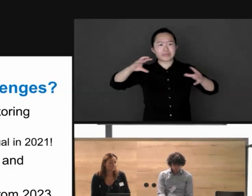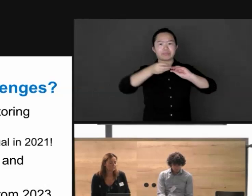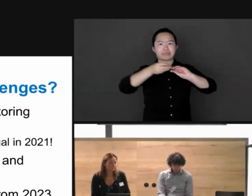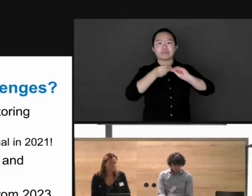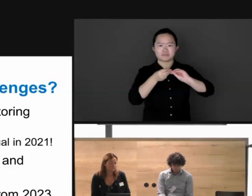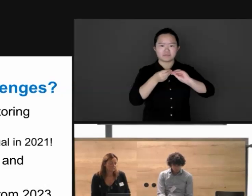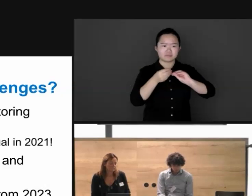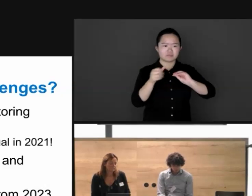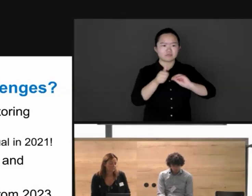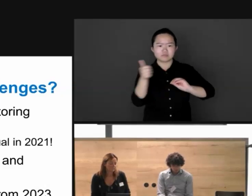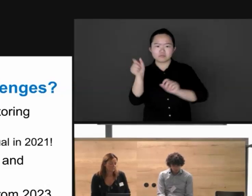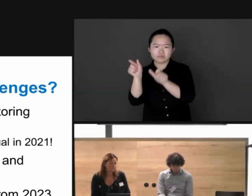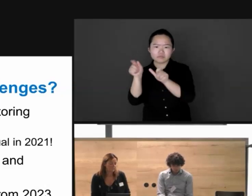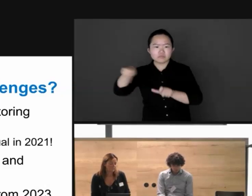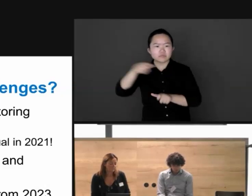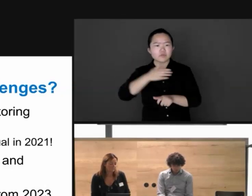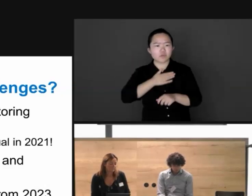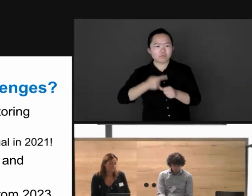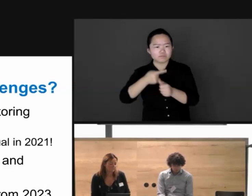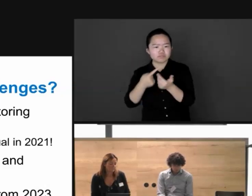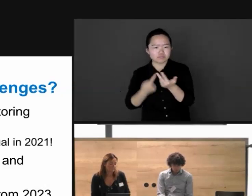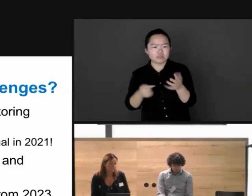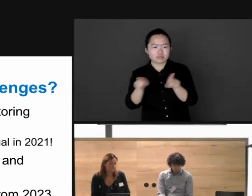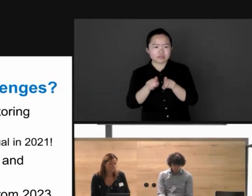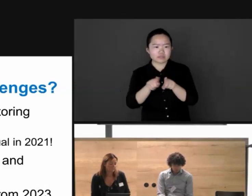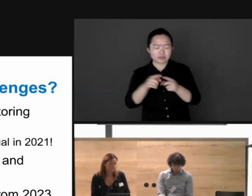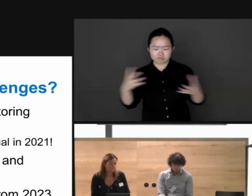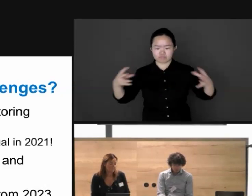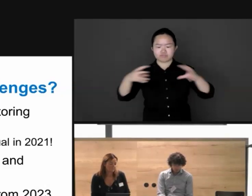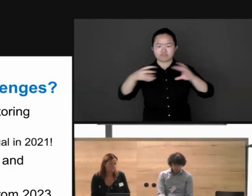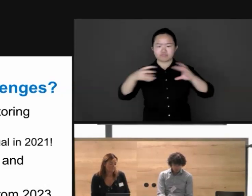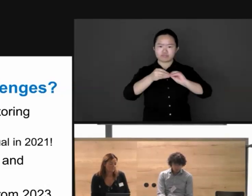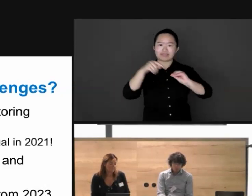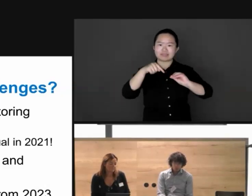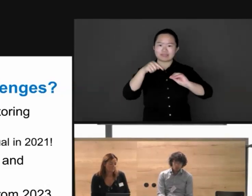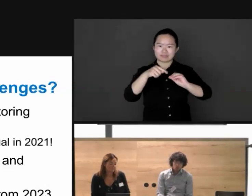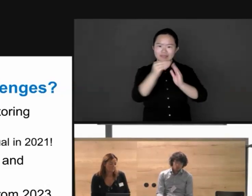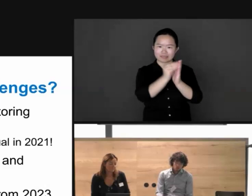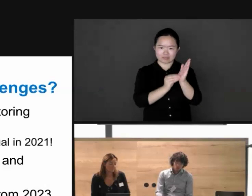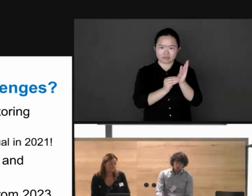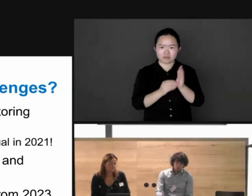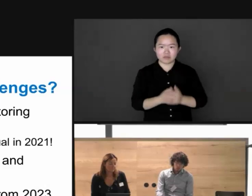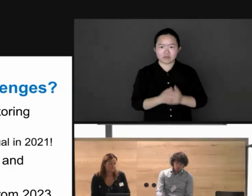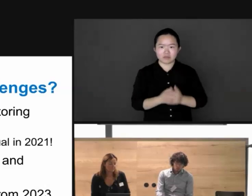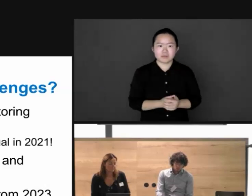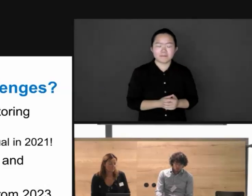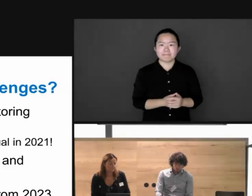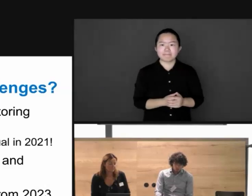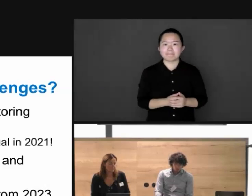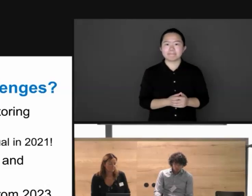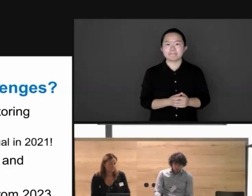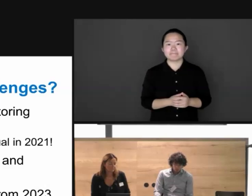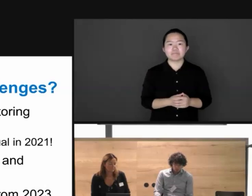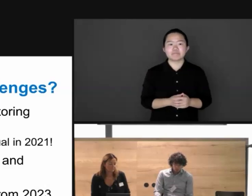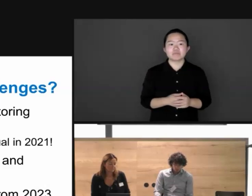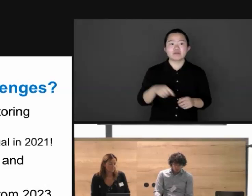non-compliance twice. I brought up the problem in various working spaces of the standardization process and teamed up